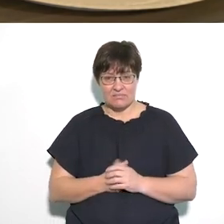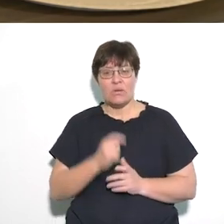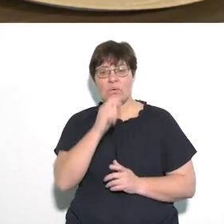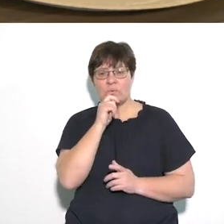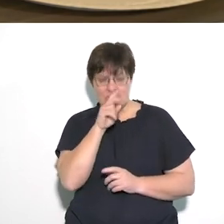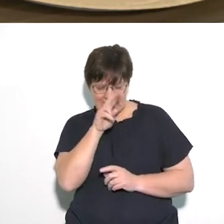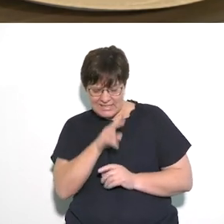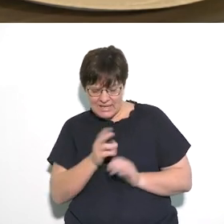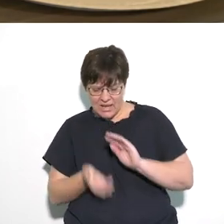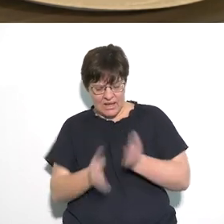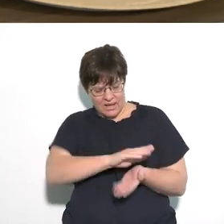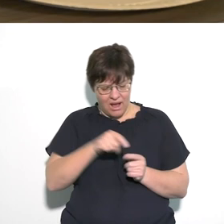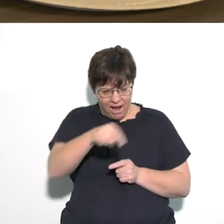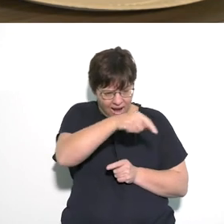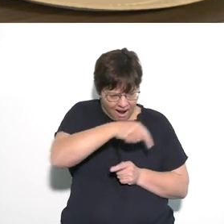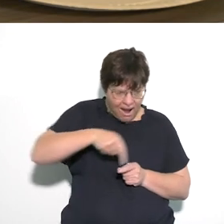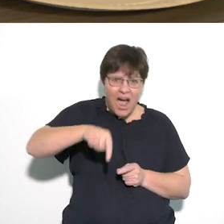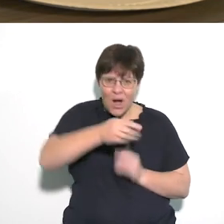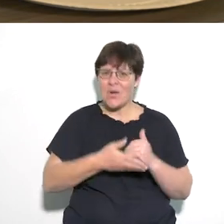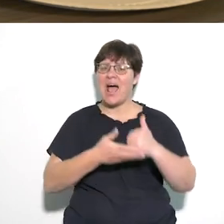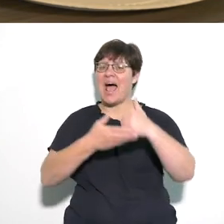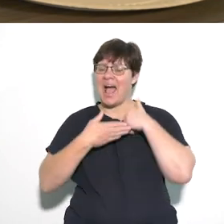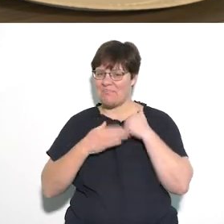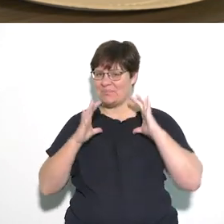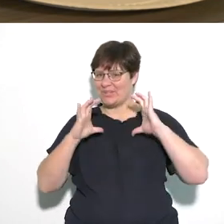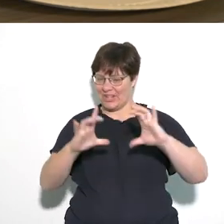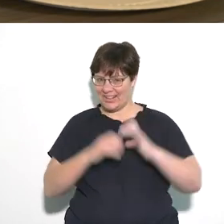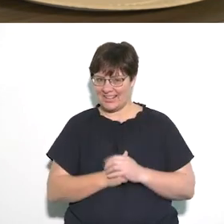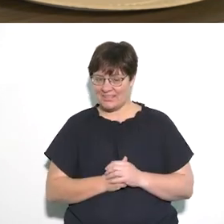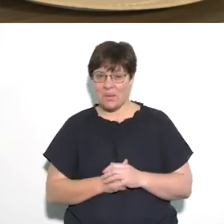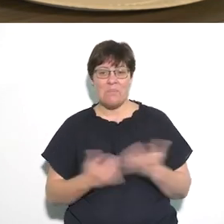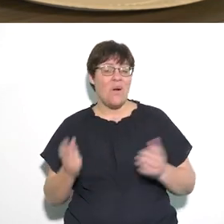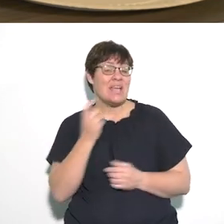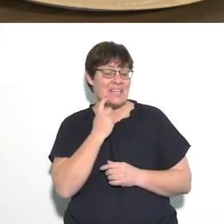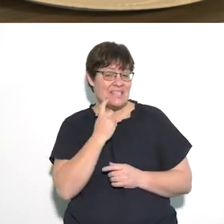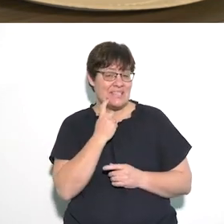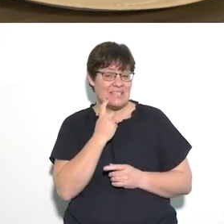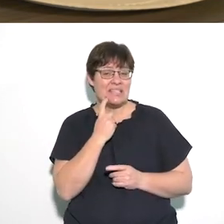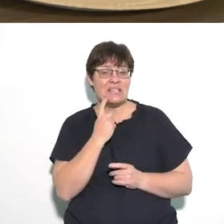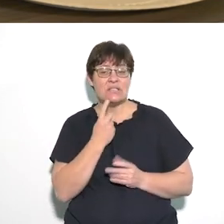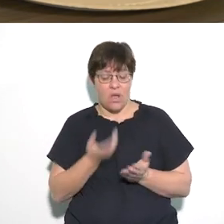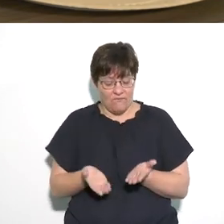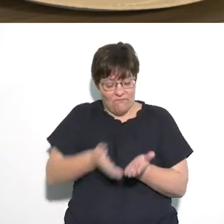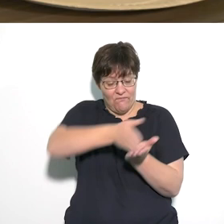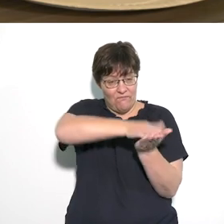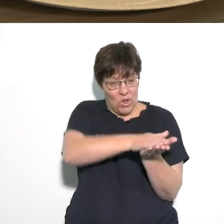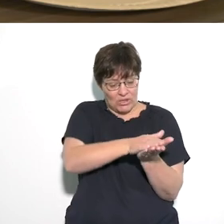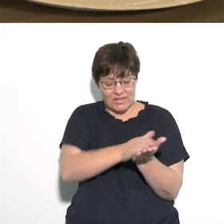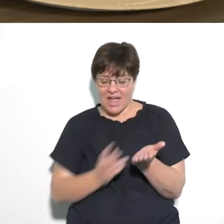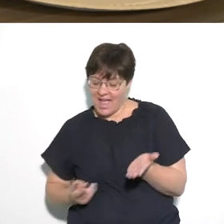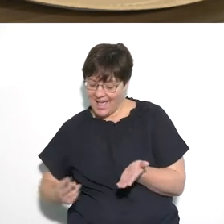we'll use the design, the shape that's already there, to help us with our circle. It's easiest when you fold it